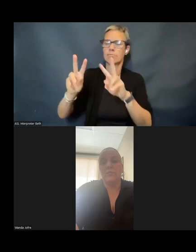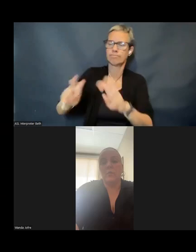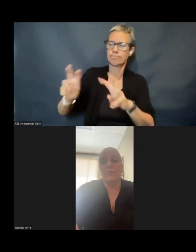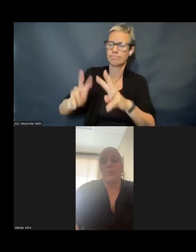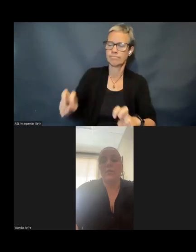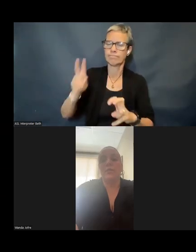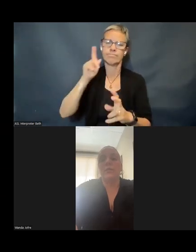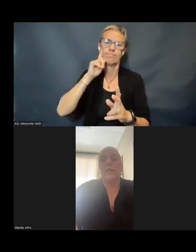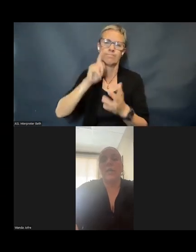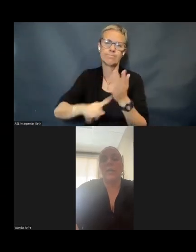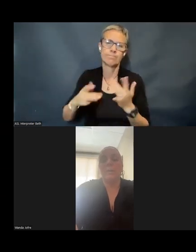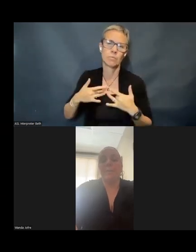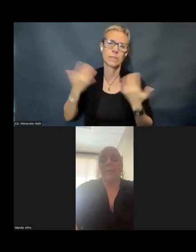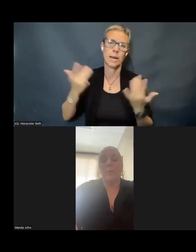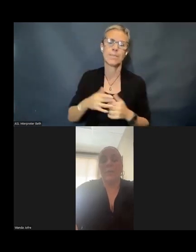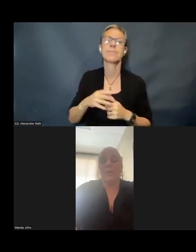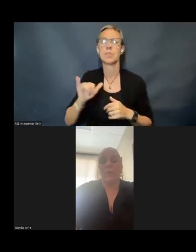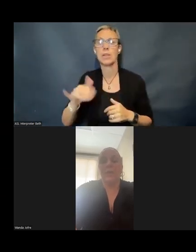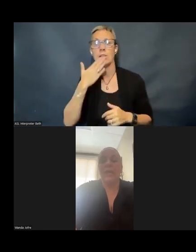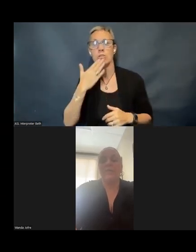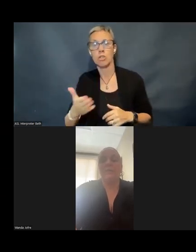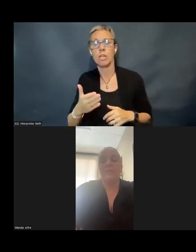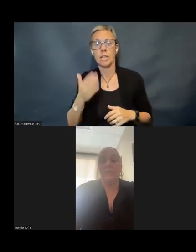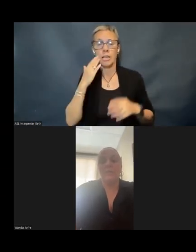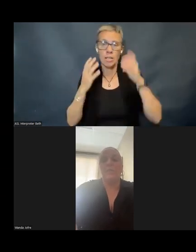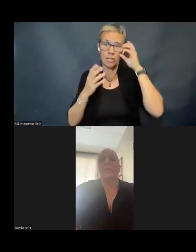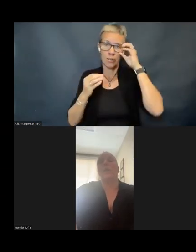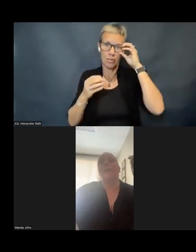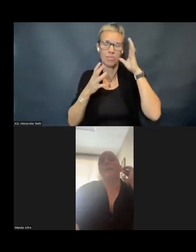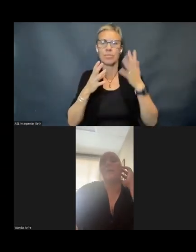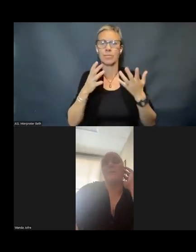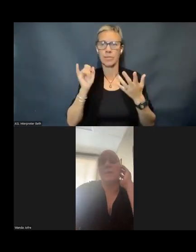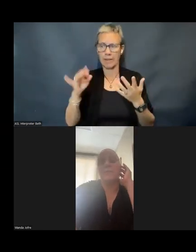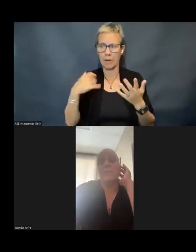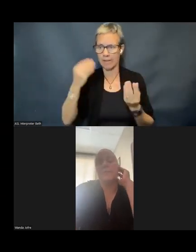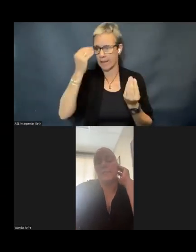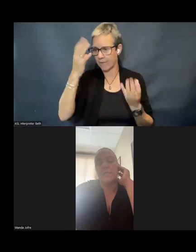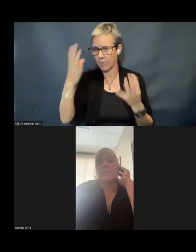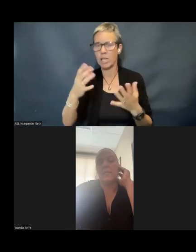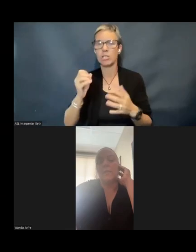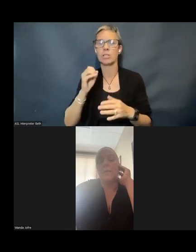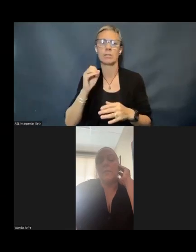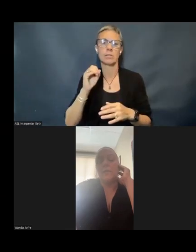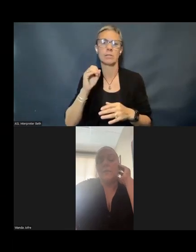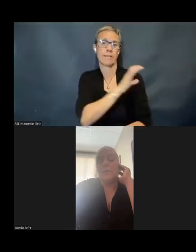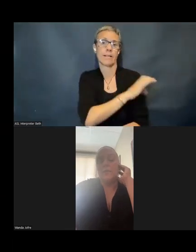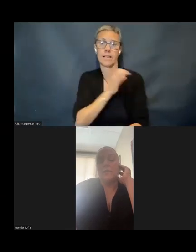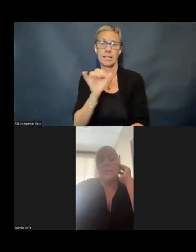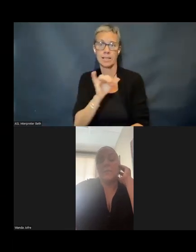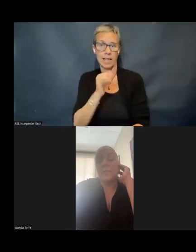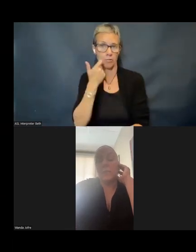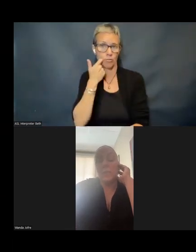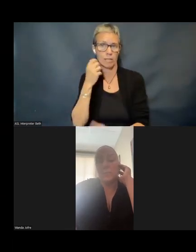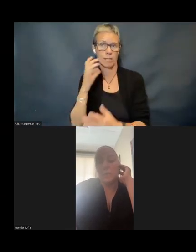going on. And so it's really good when, you know, we have the information of clinics like these.